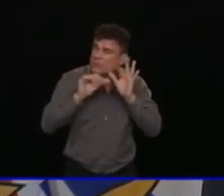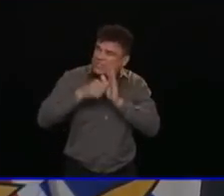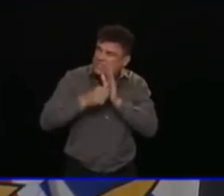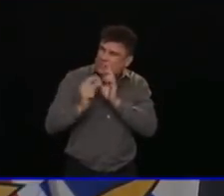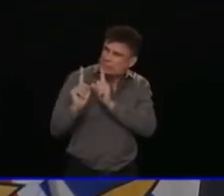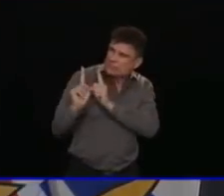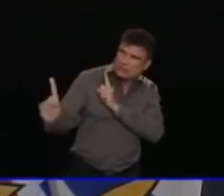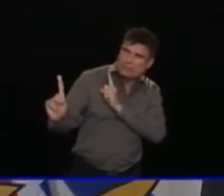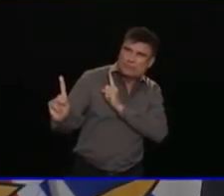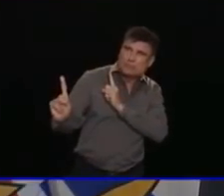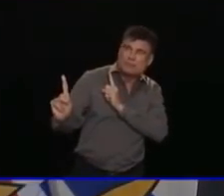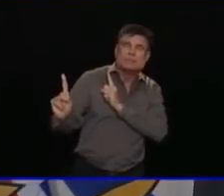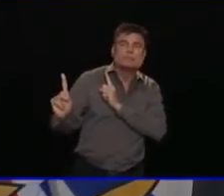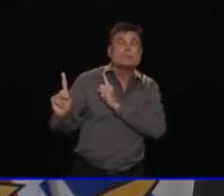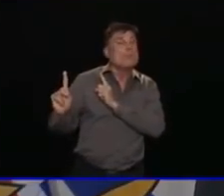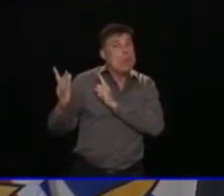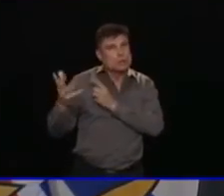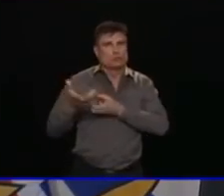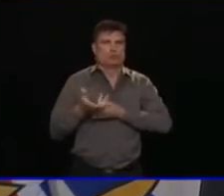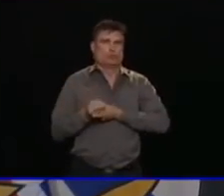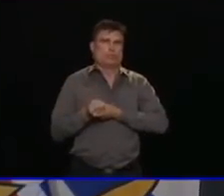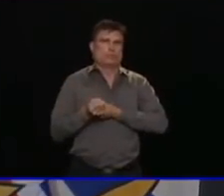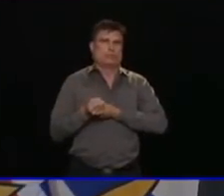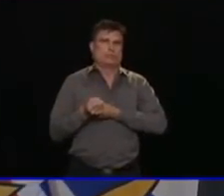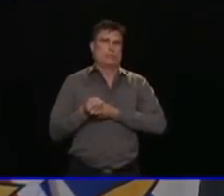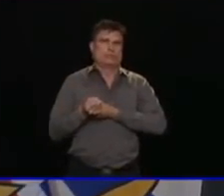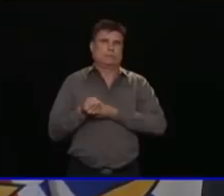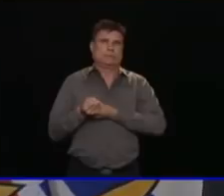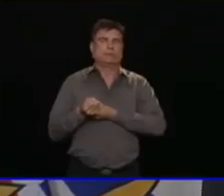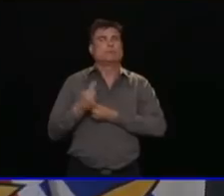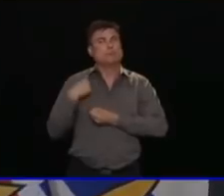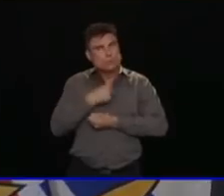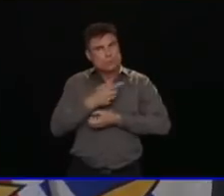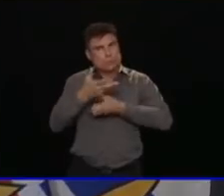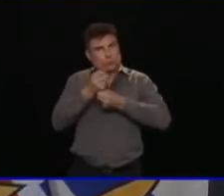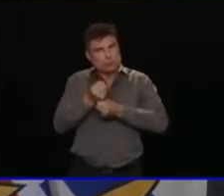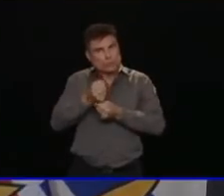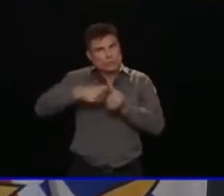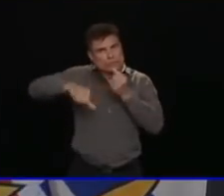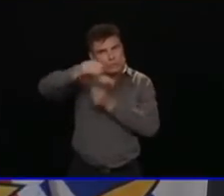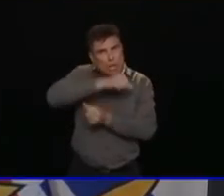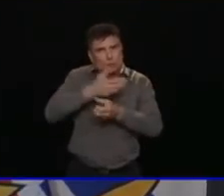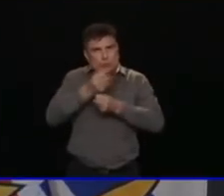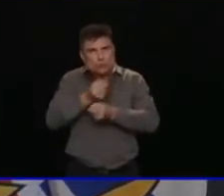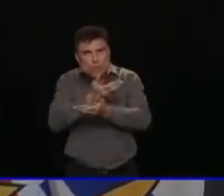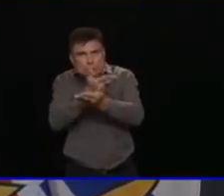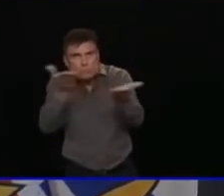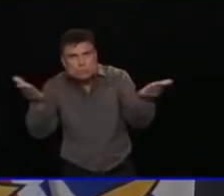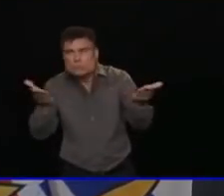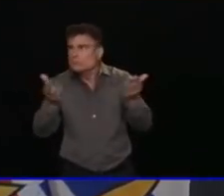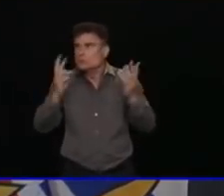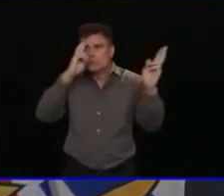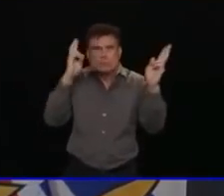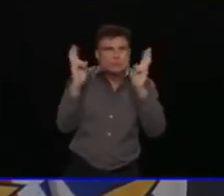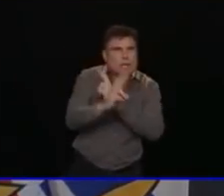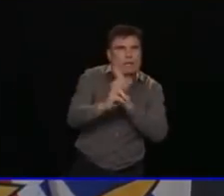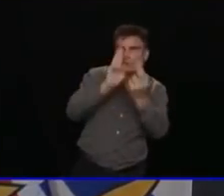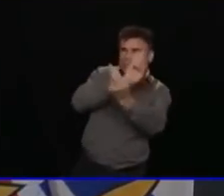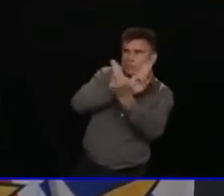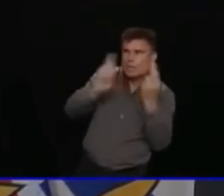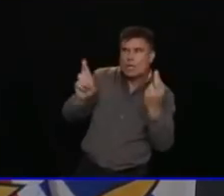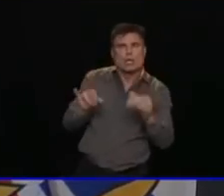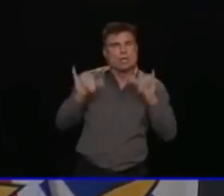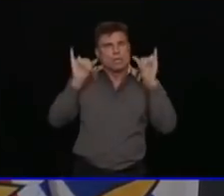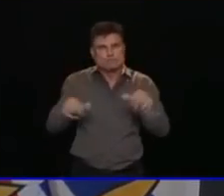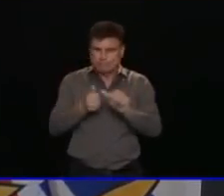spread, and we trust each other to continue to do the same. The glimmer of success we saw at that March